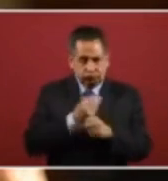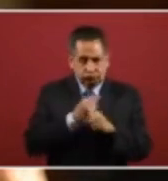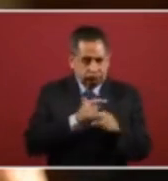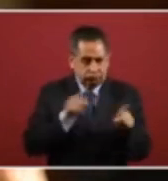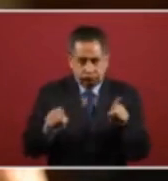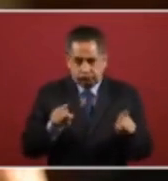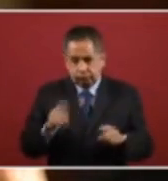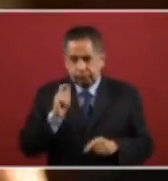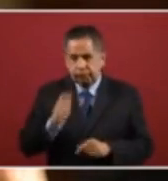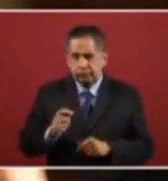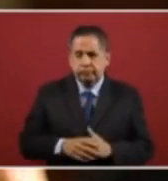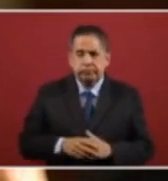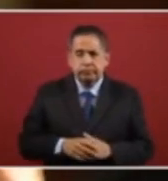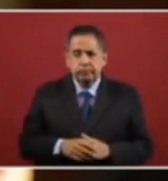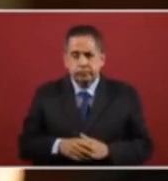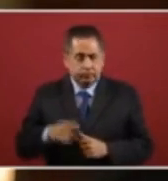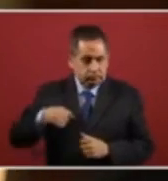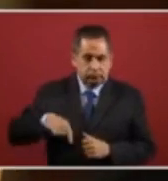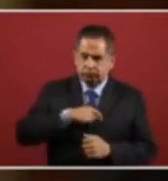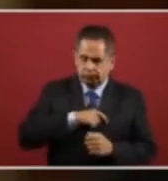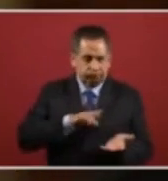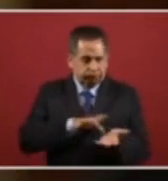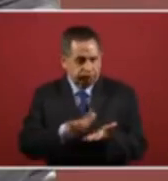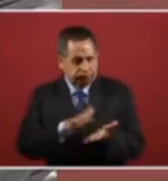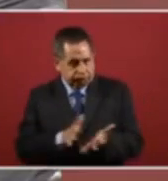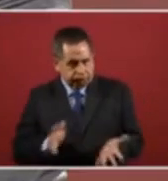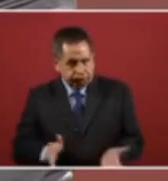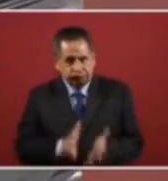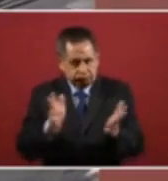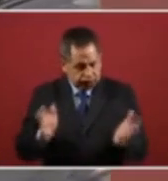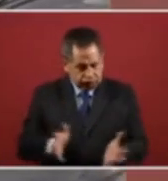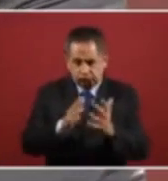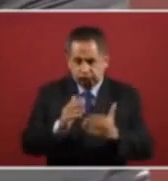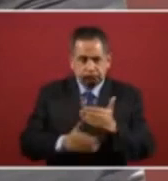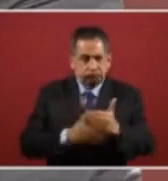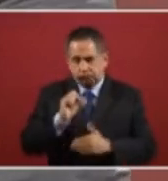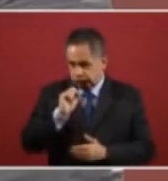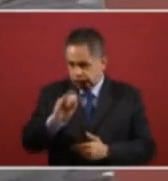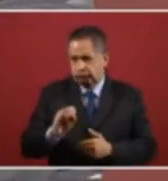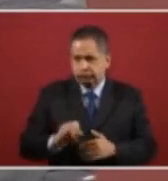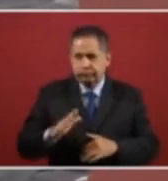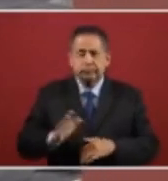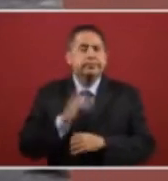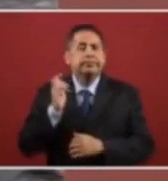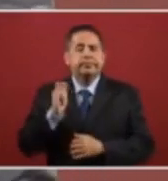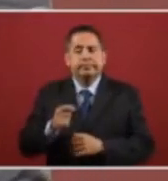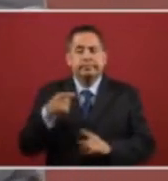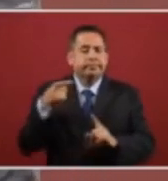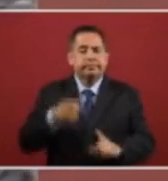it's a project that we are going to impulse.